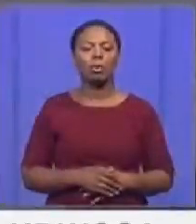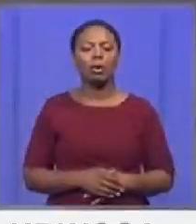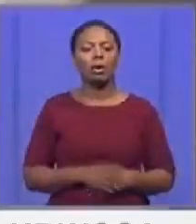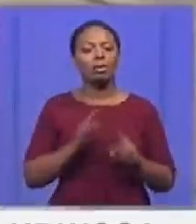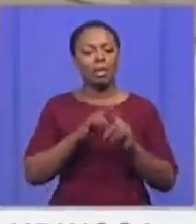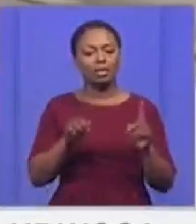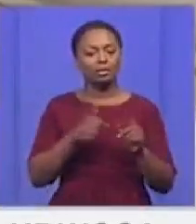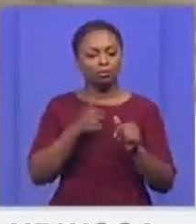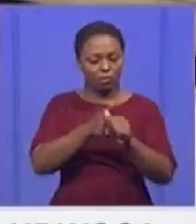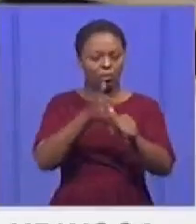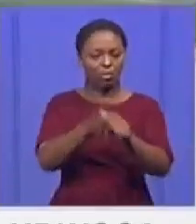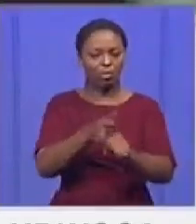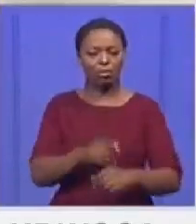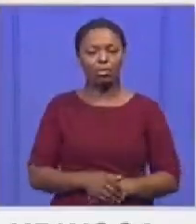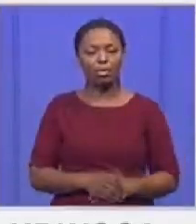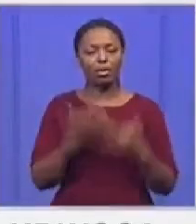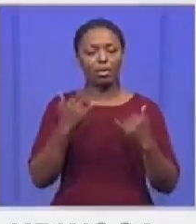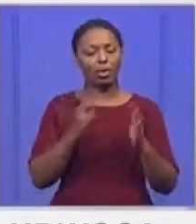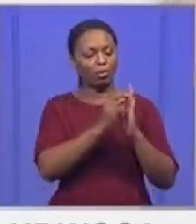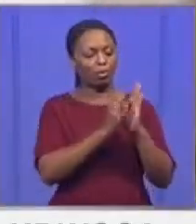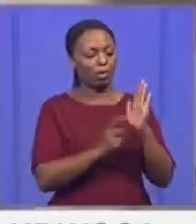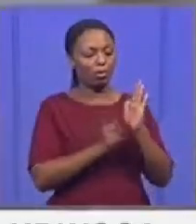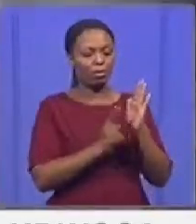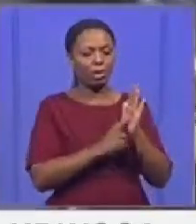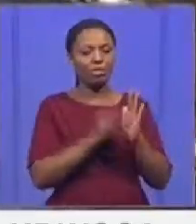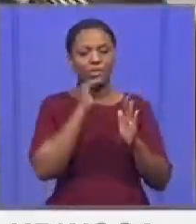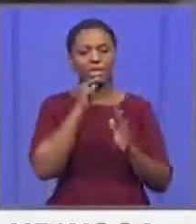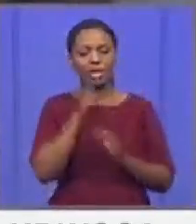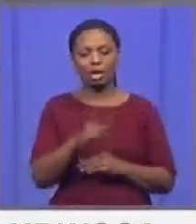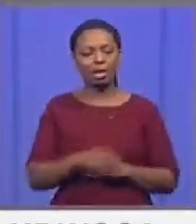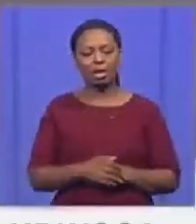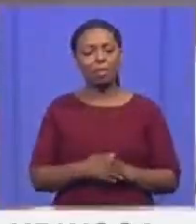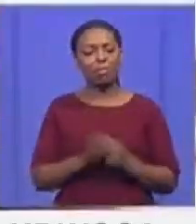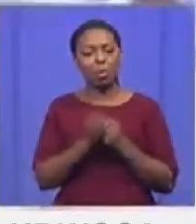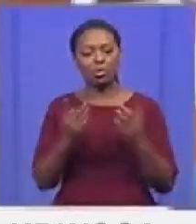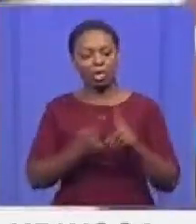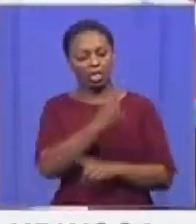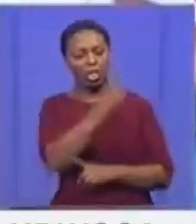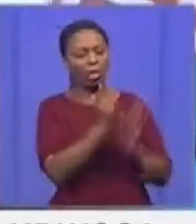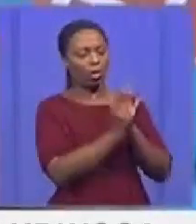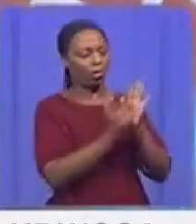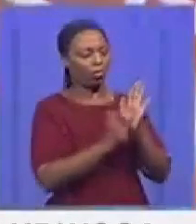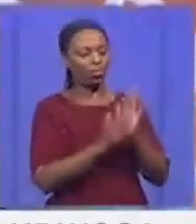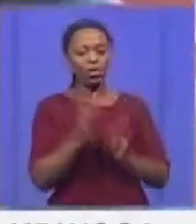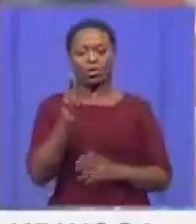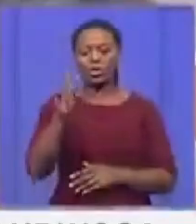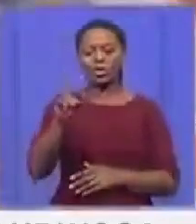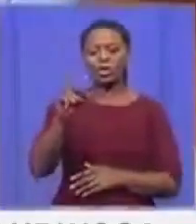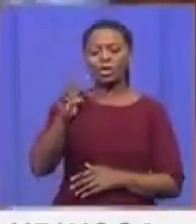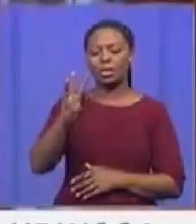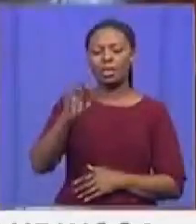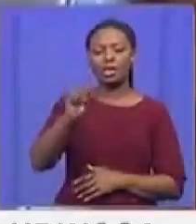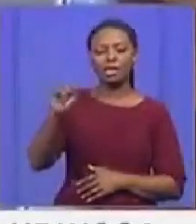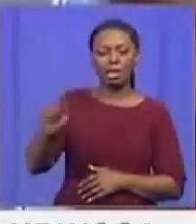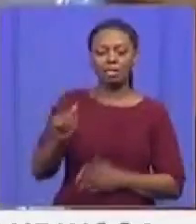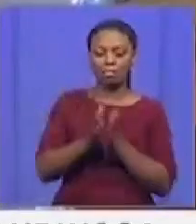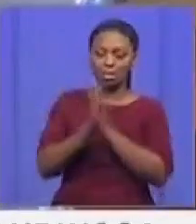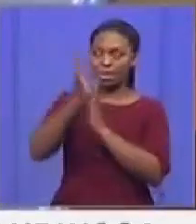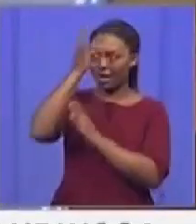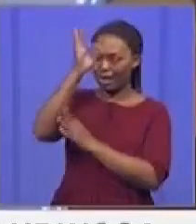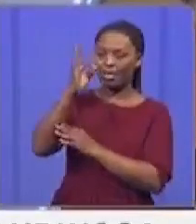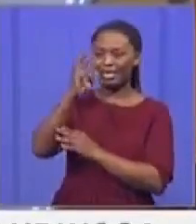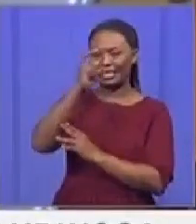molao wa dituelo tsa badiri mo lephatong leno ke tiragalo e tletsetletseng. UDWSA e ikuela go puso go